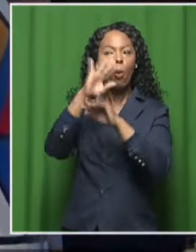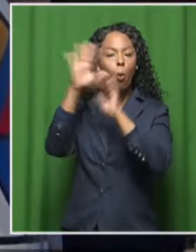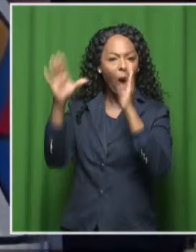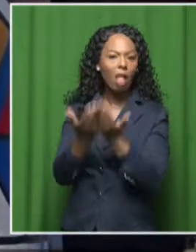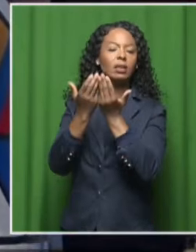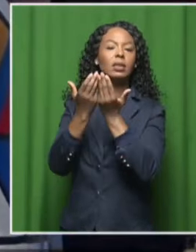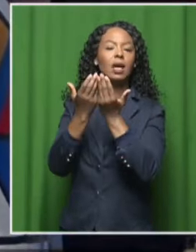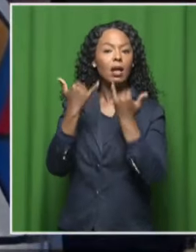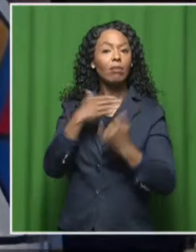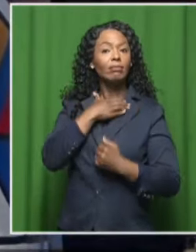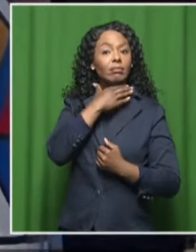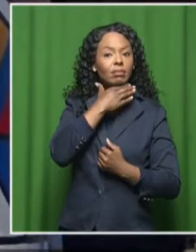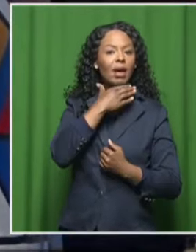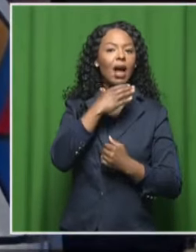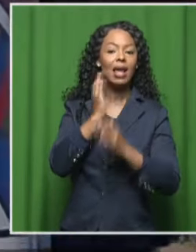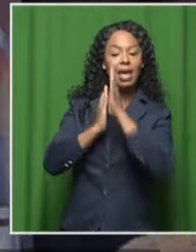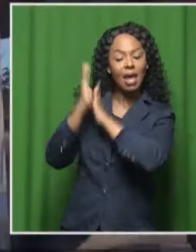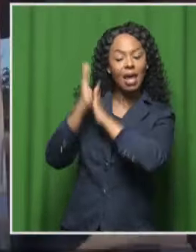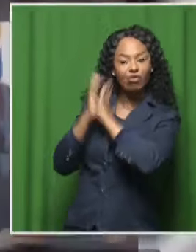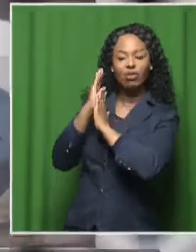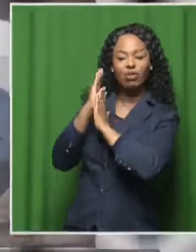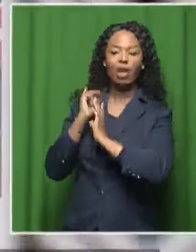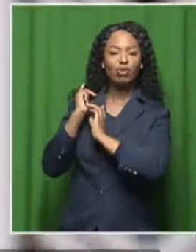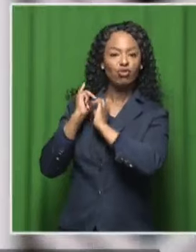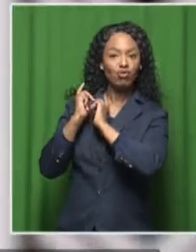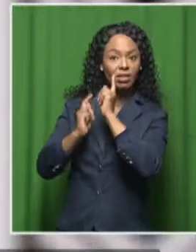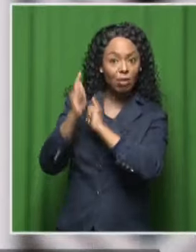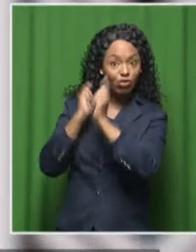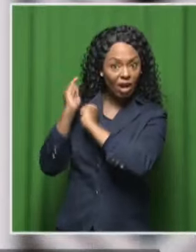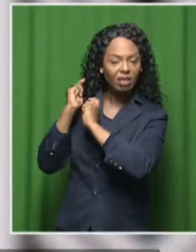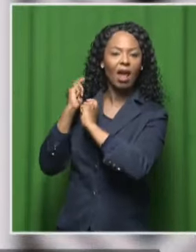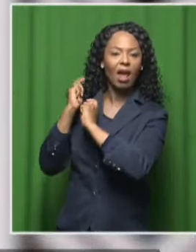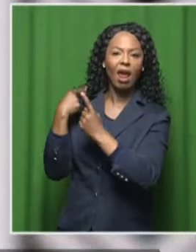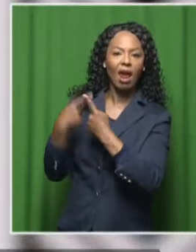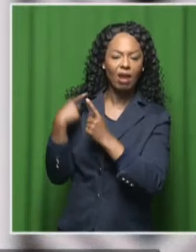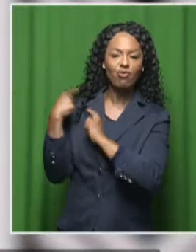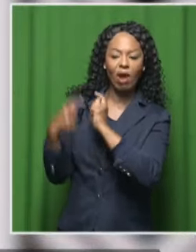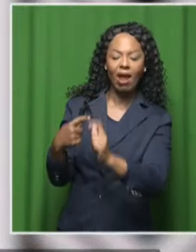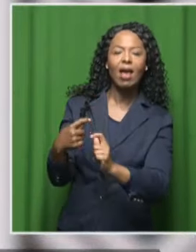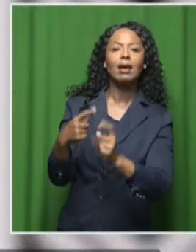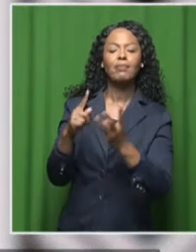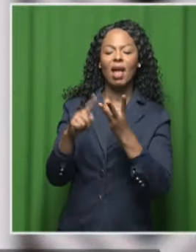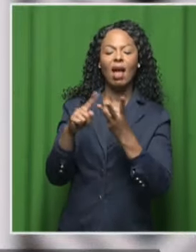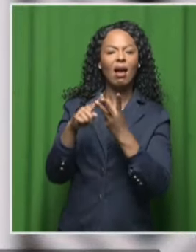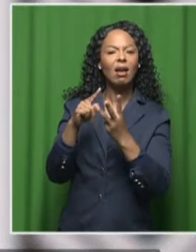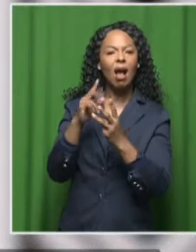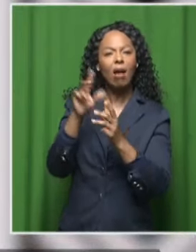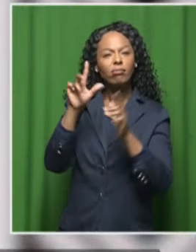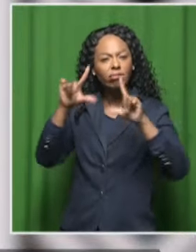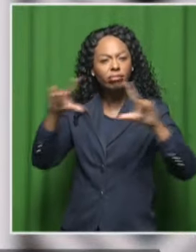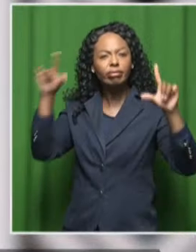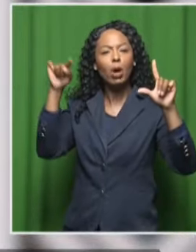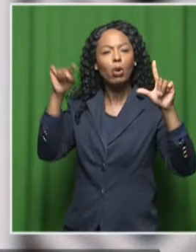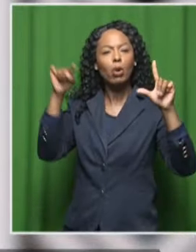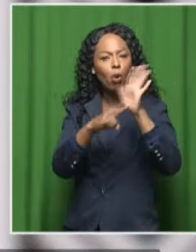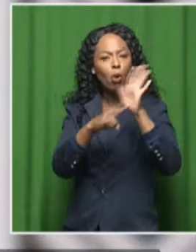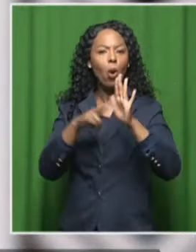history, traditions, and customs are intricately woven into their art, reflecting their